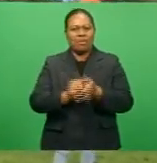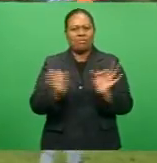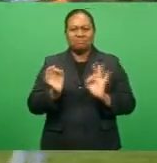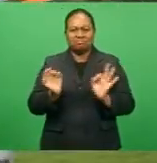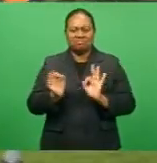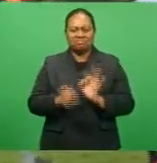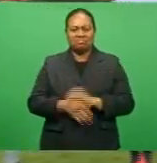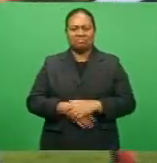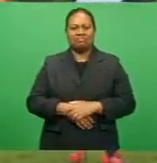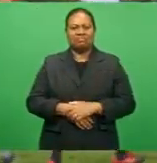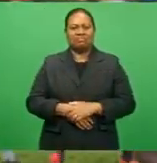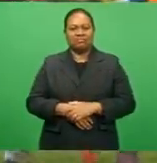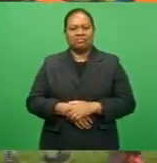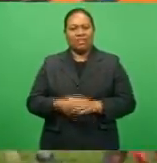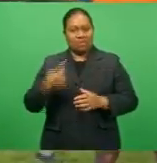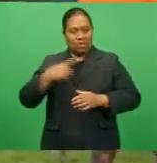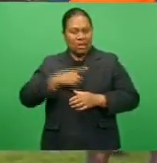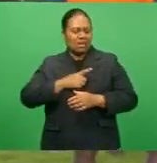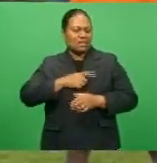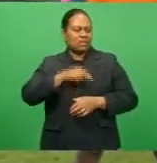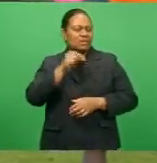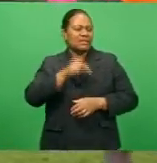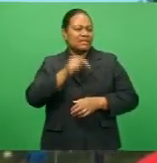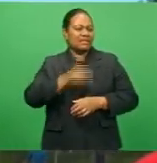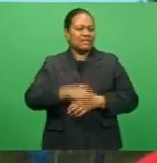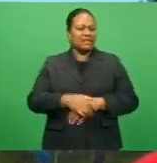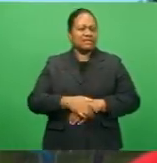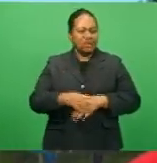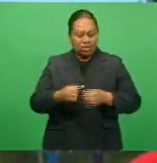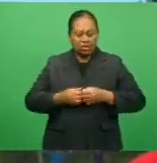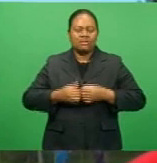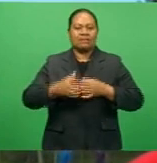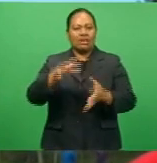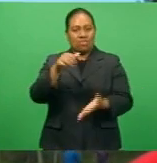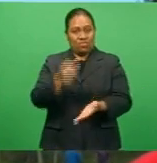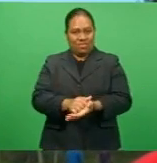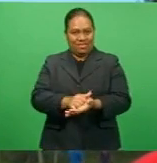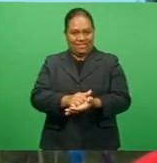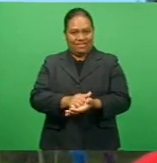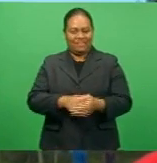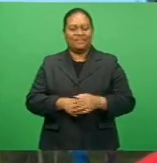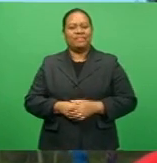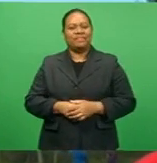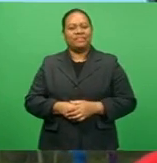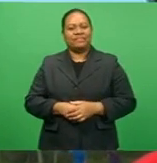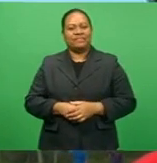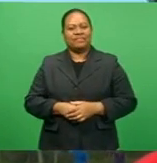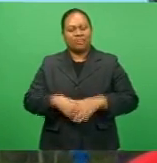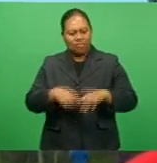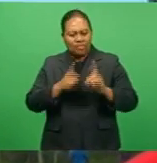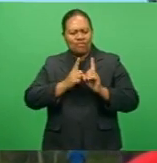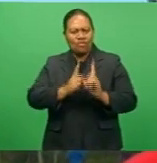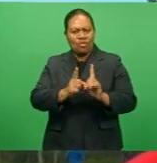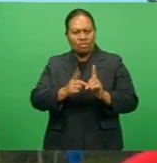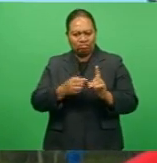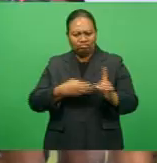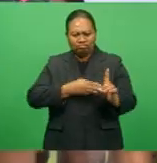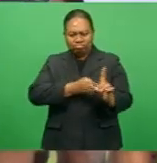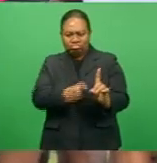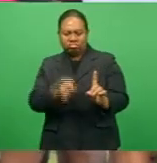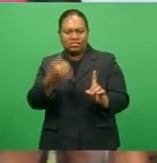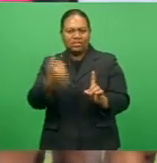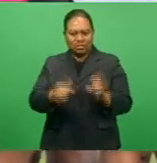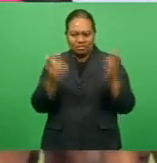for us, we need to start with the bang. We need to start right and play to our game plan and stay in the fight all the